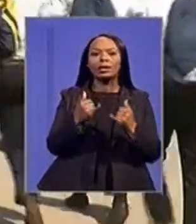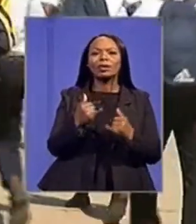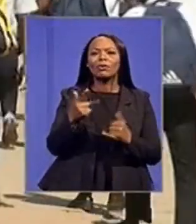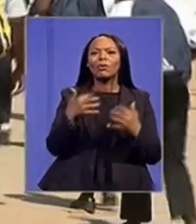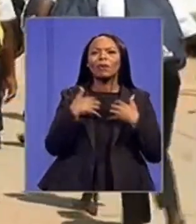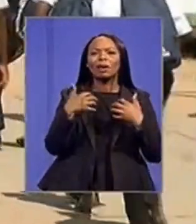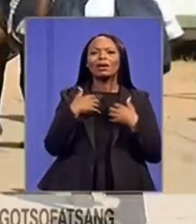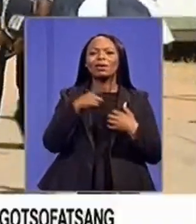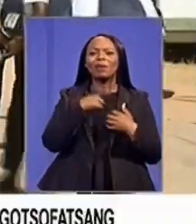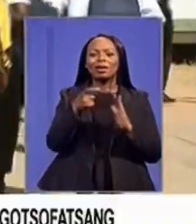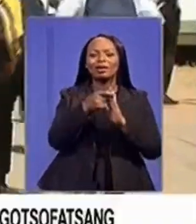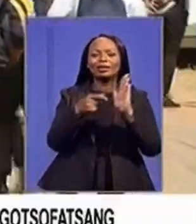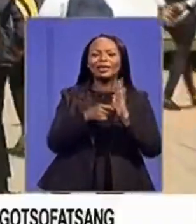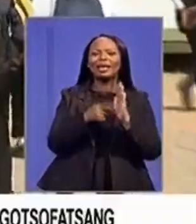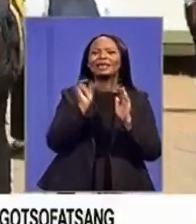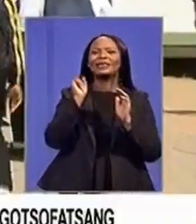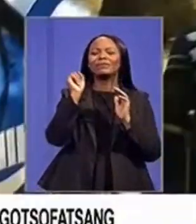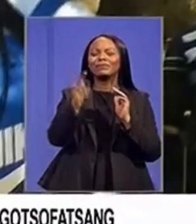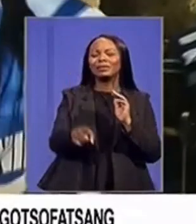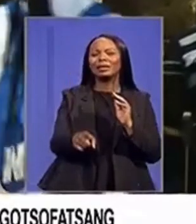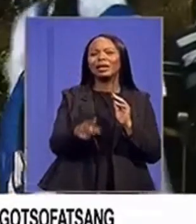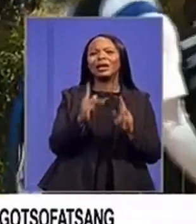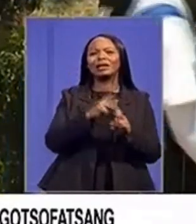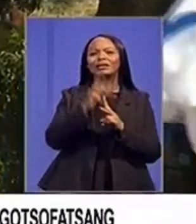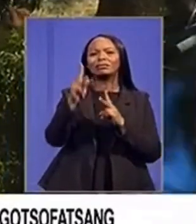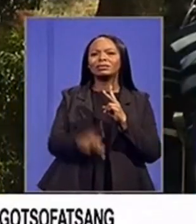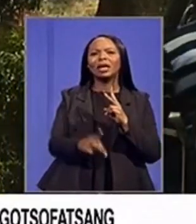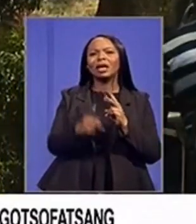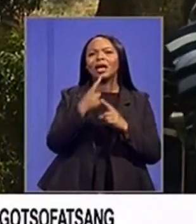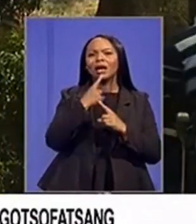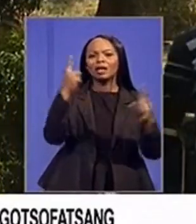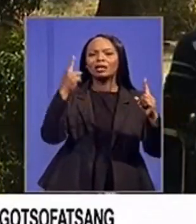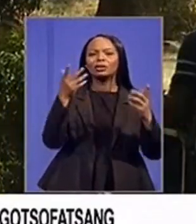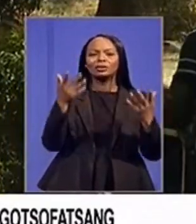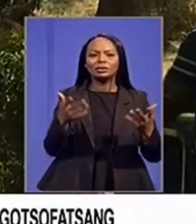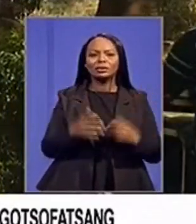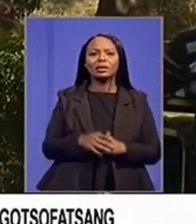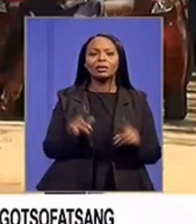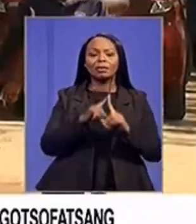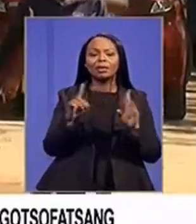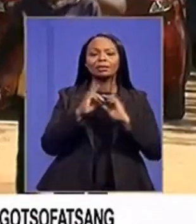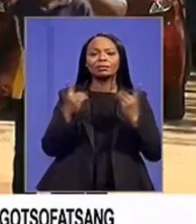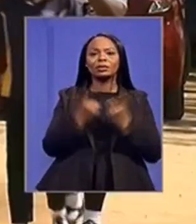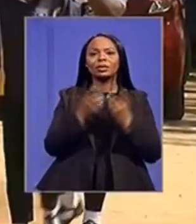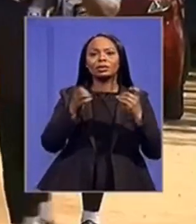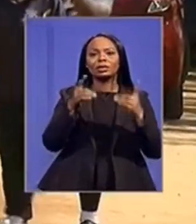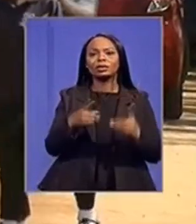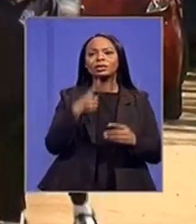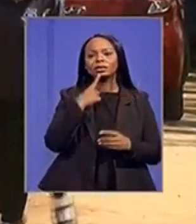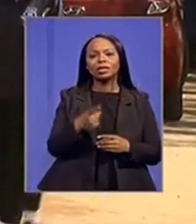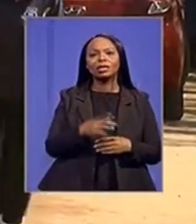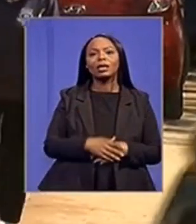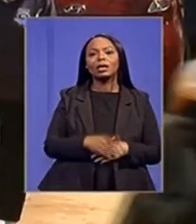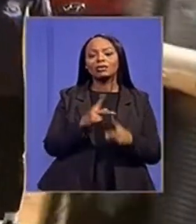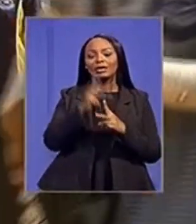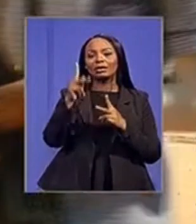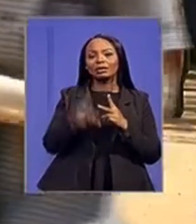ka yona. Lefapha la Thuto la province le na le tshepo e matla ya hore sephetho sa dihlahlobo e tla ba